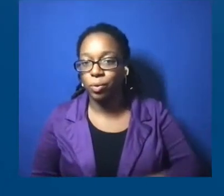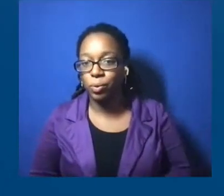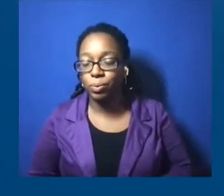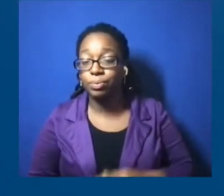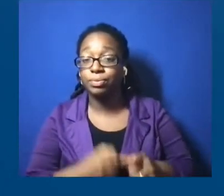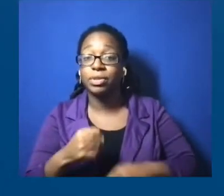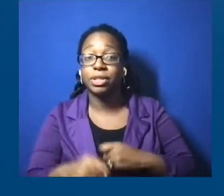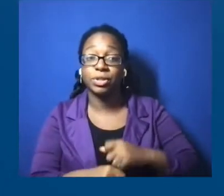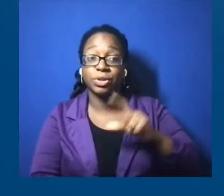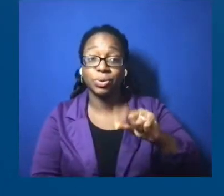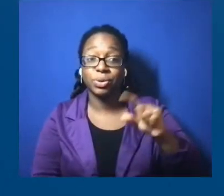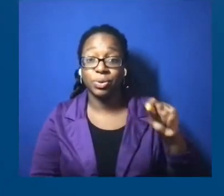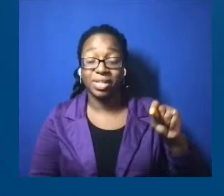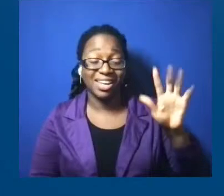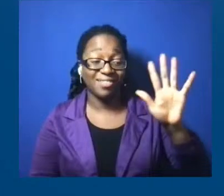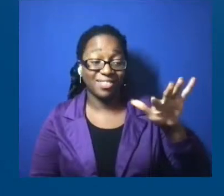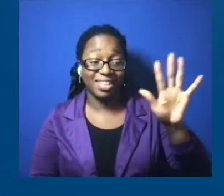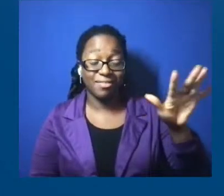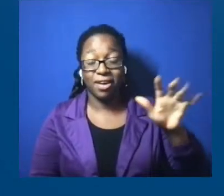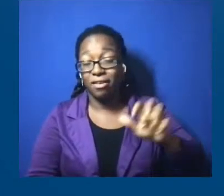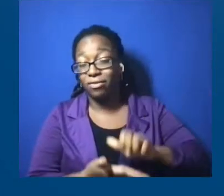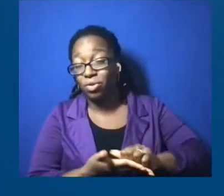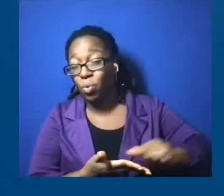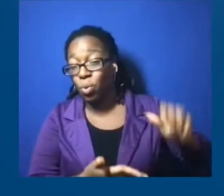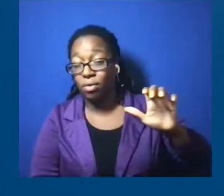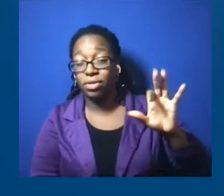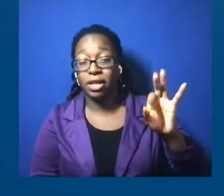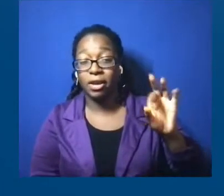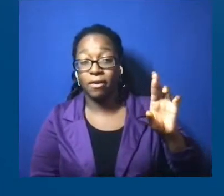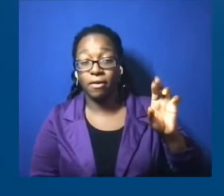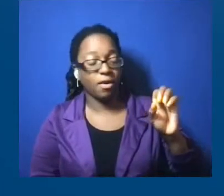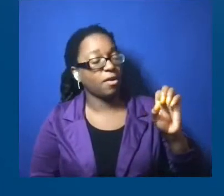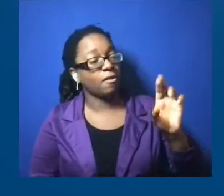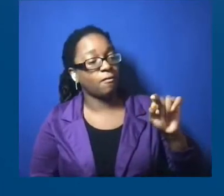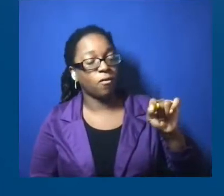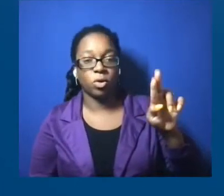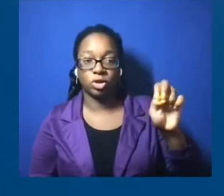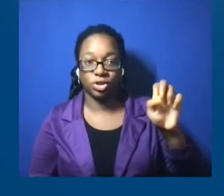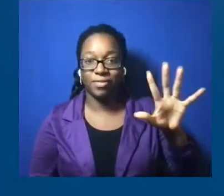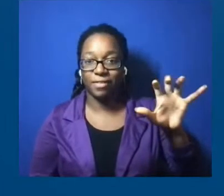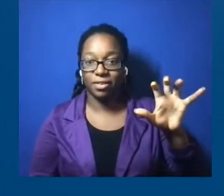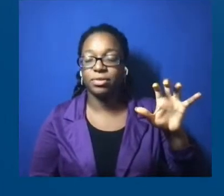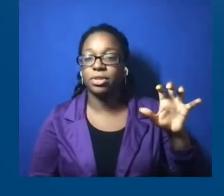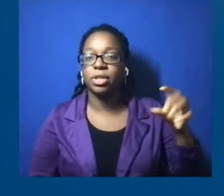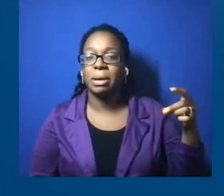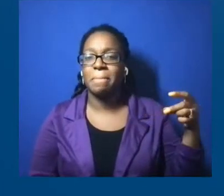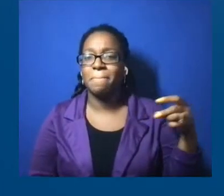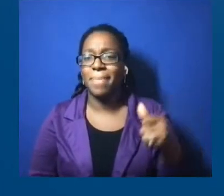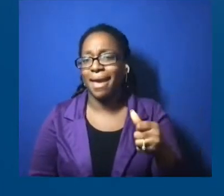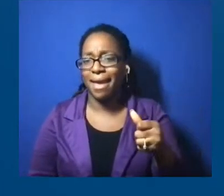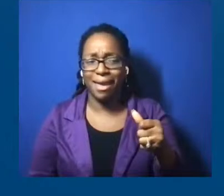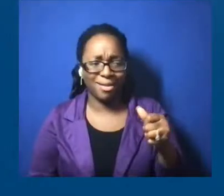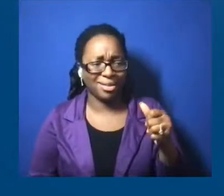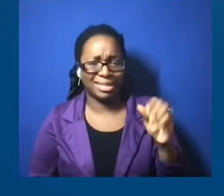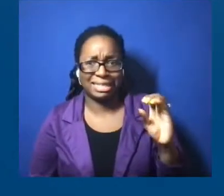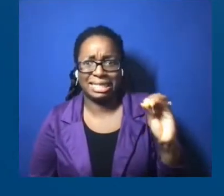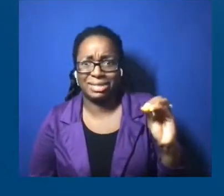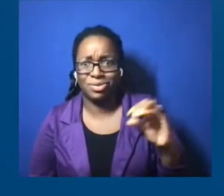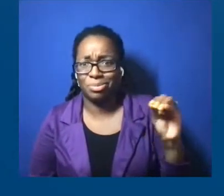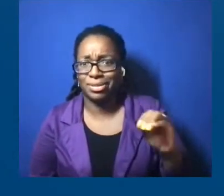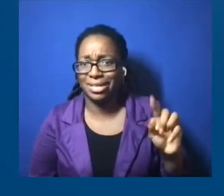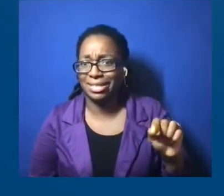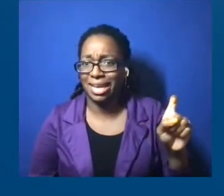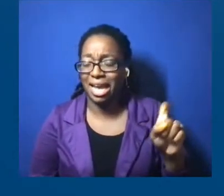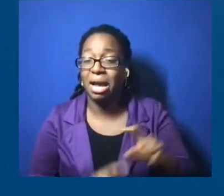55 of the wealthiest corporations of the Fortune 500 paid zero in federal taxes, and they made $40 billion. Well, thanks